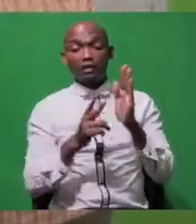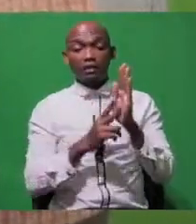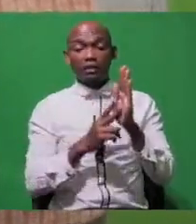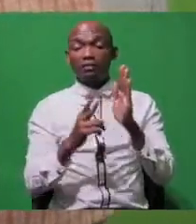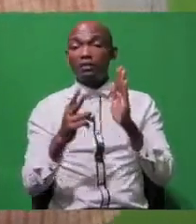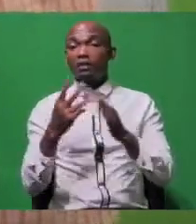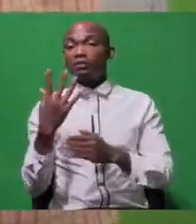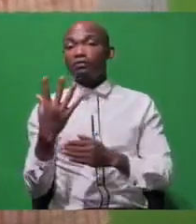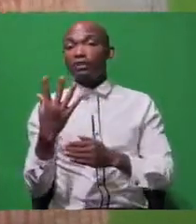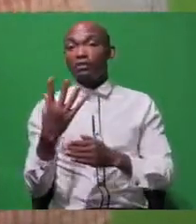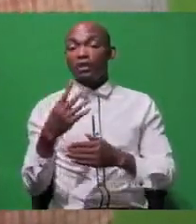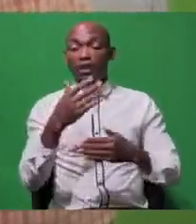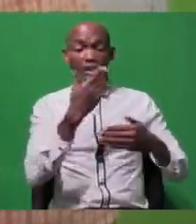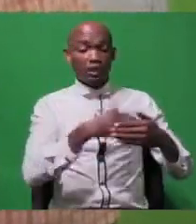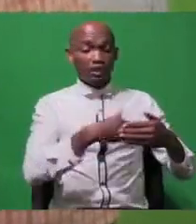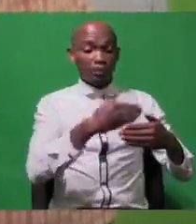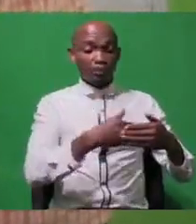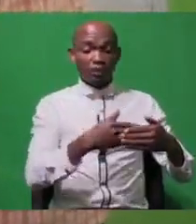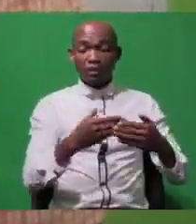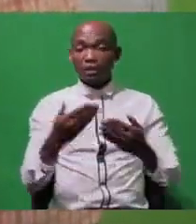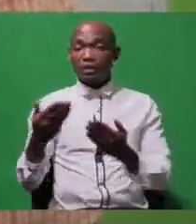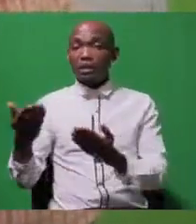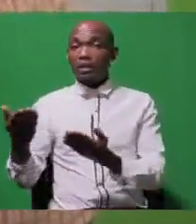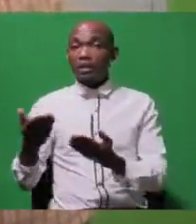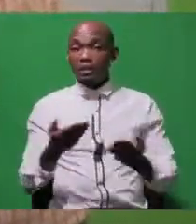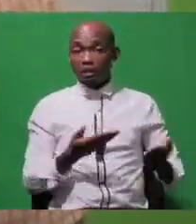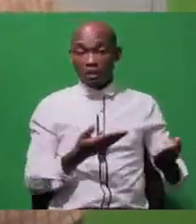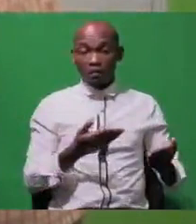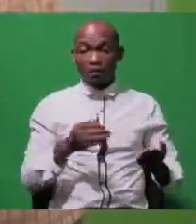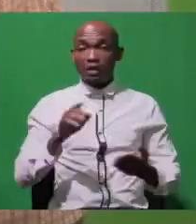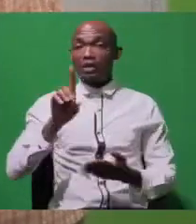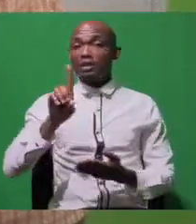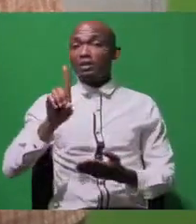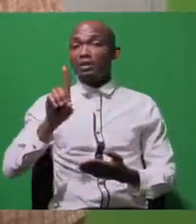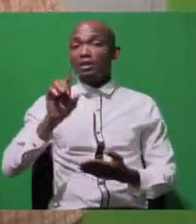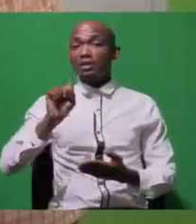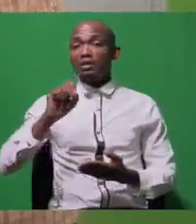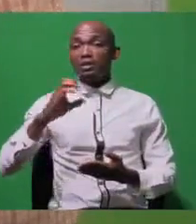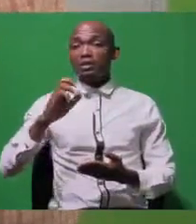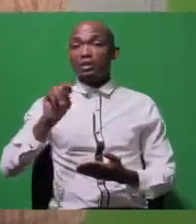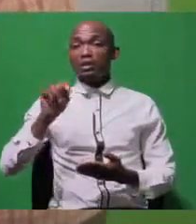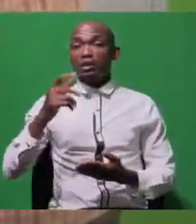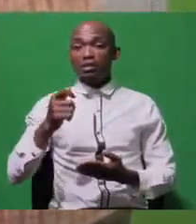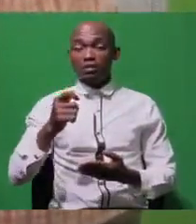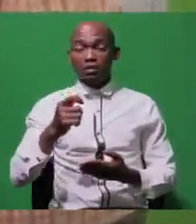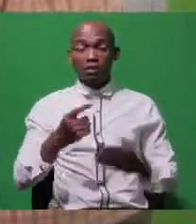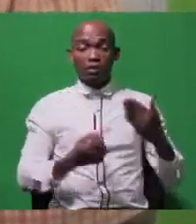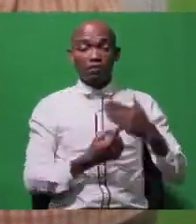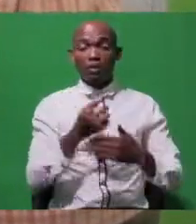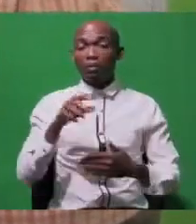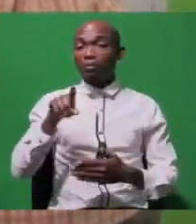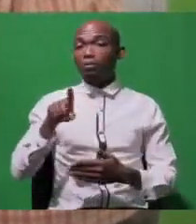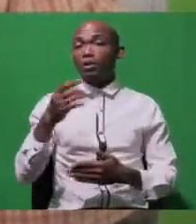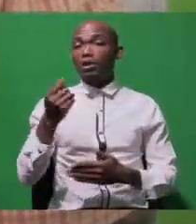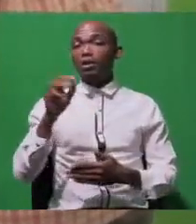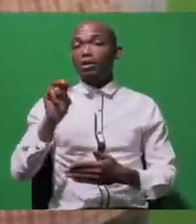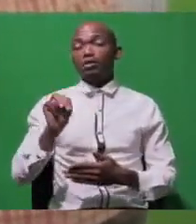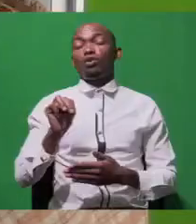2,975. And the business receive a discount from P. Tom of